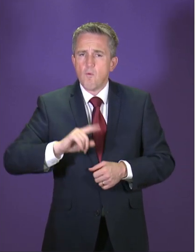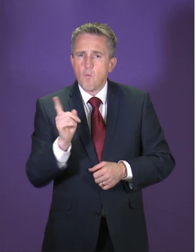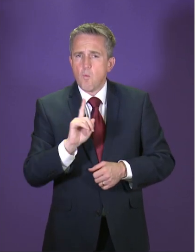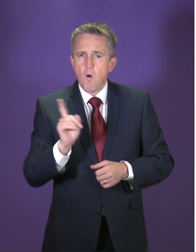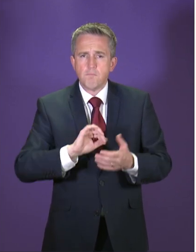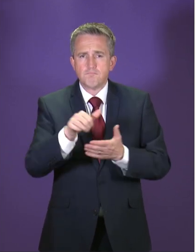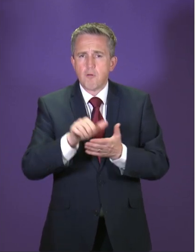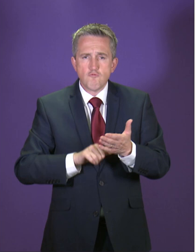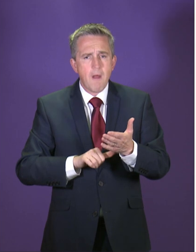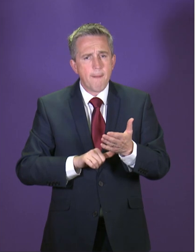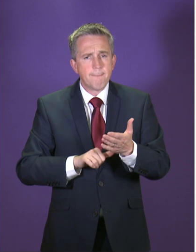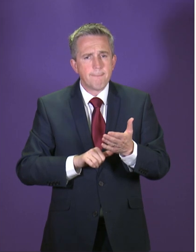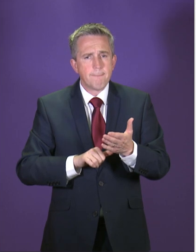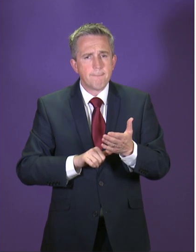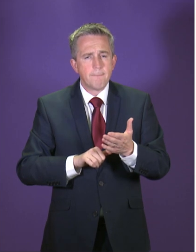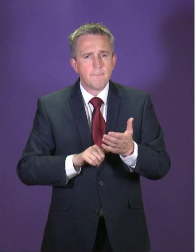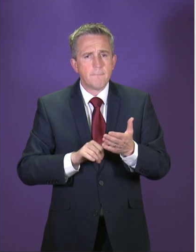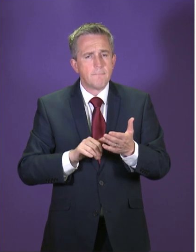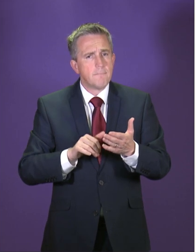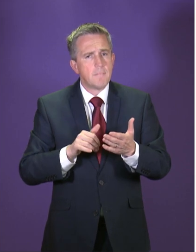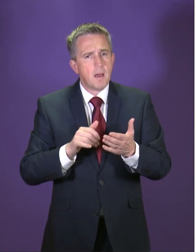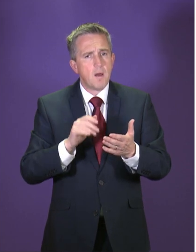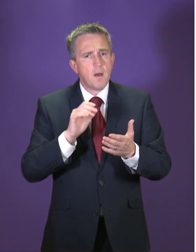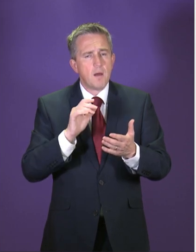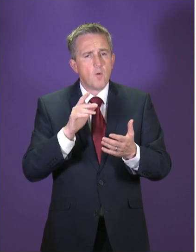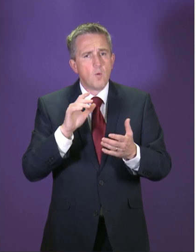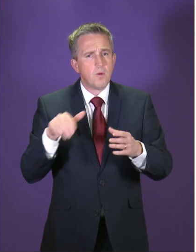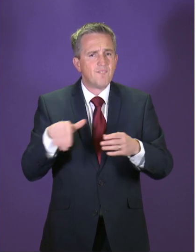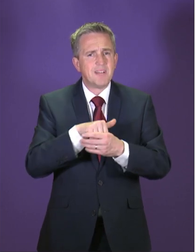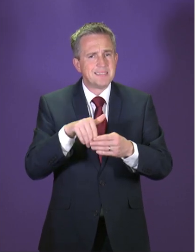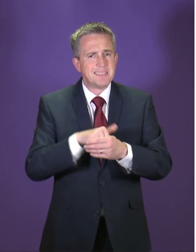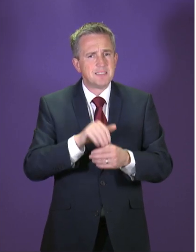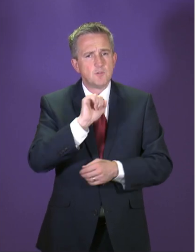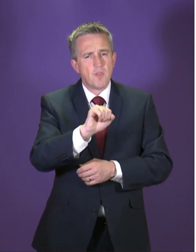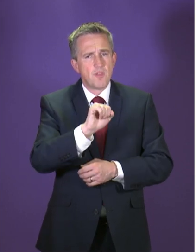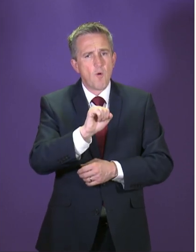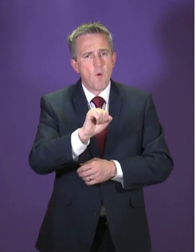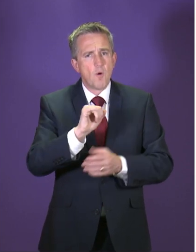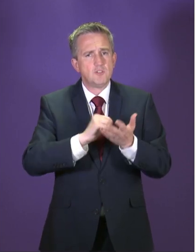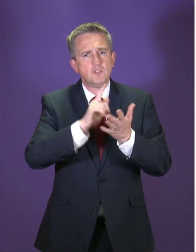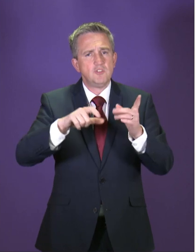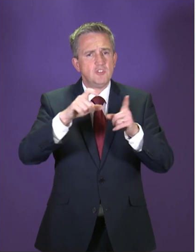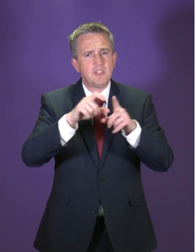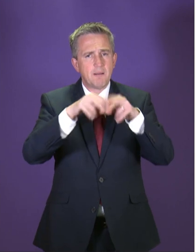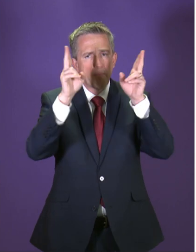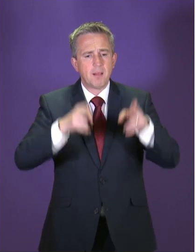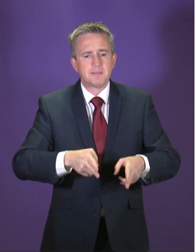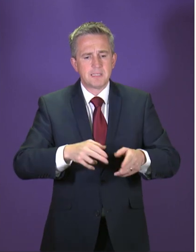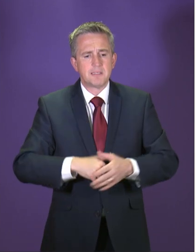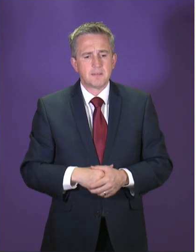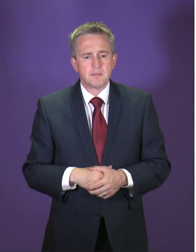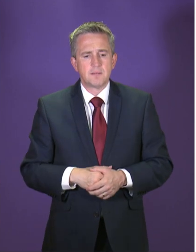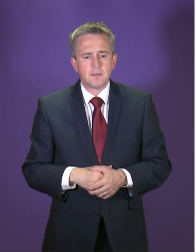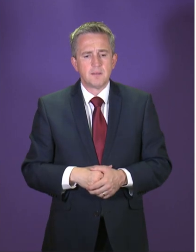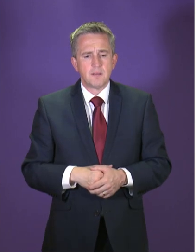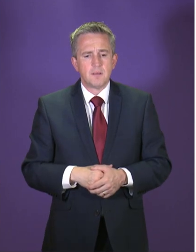of programming would suit what you're doing in building that building? Okay, maybe